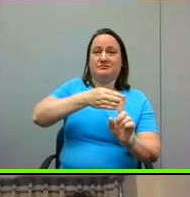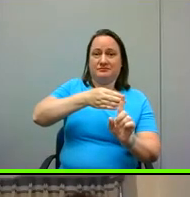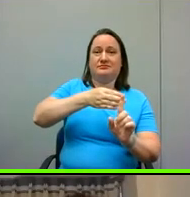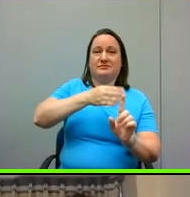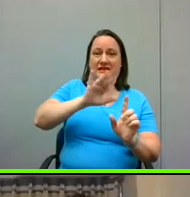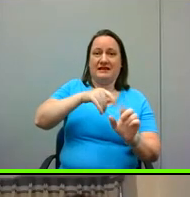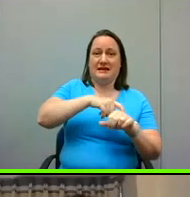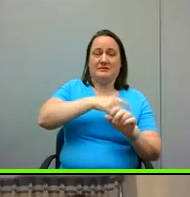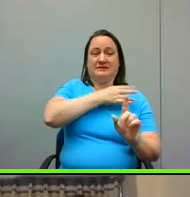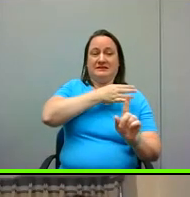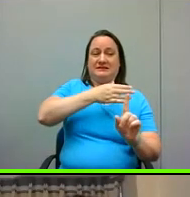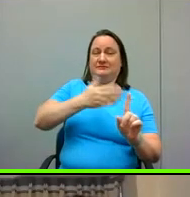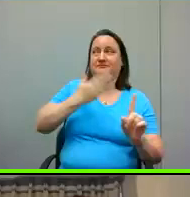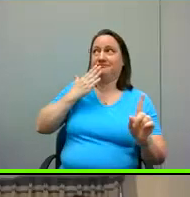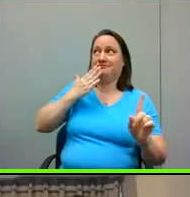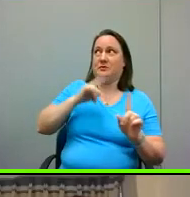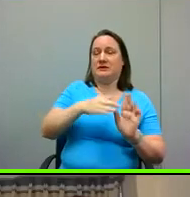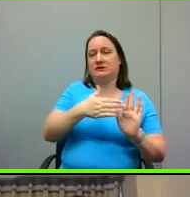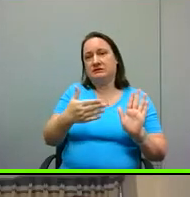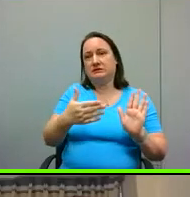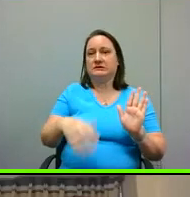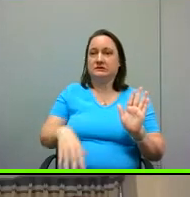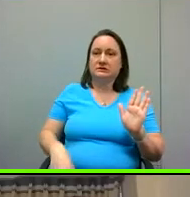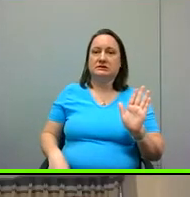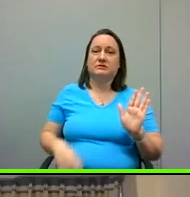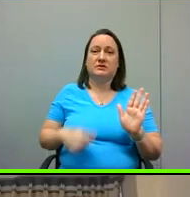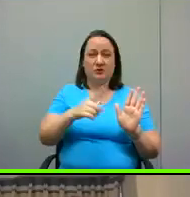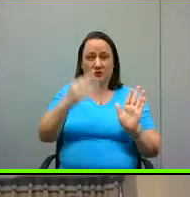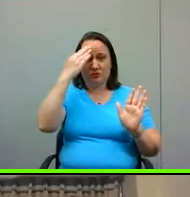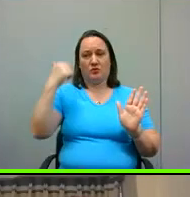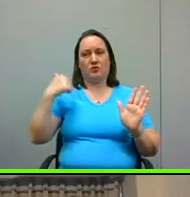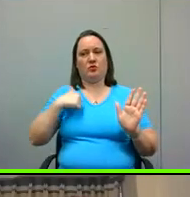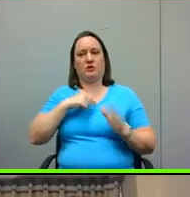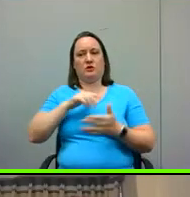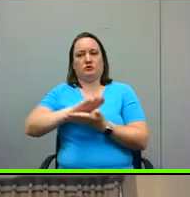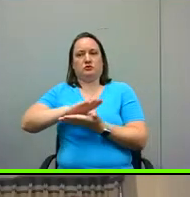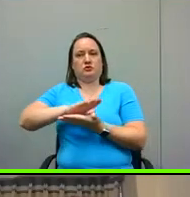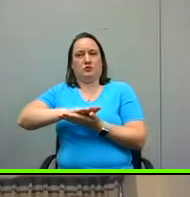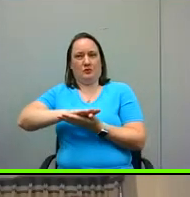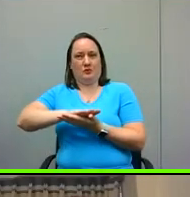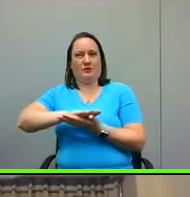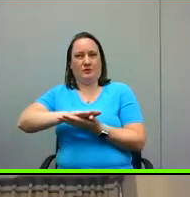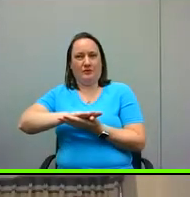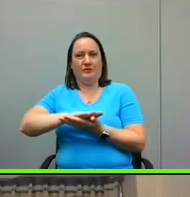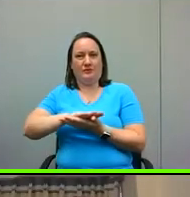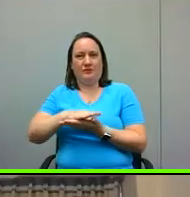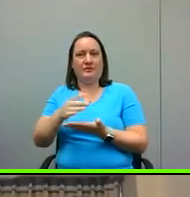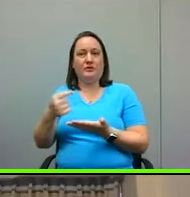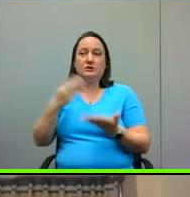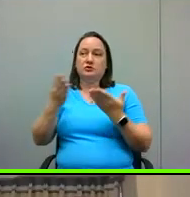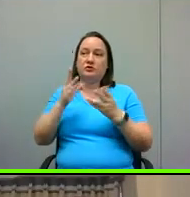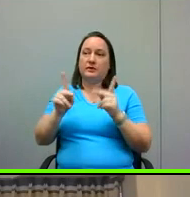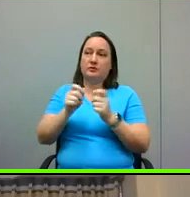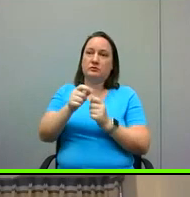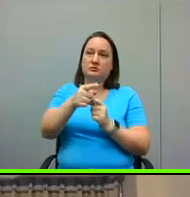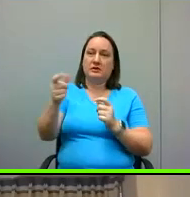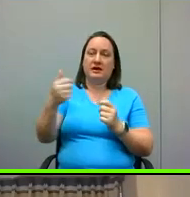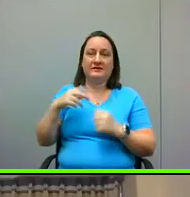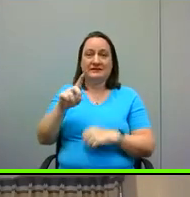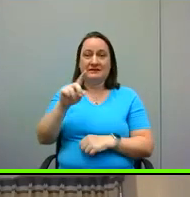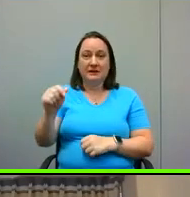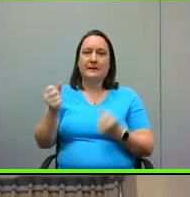But as you know, we're a school, we serve people with disabilities, many with